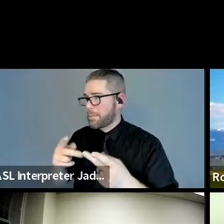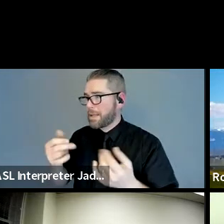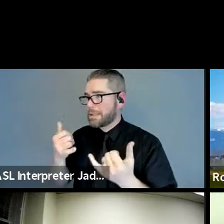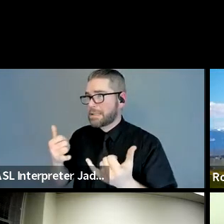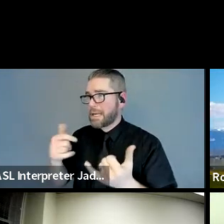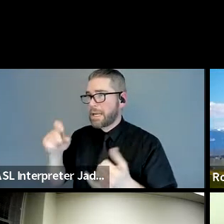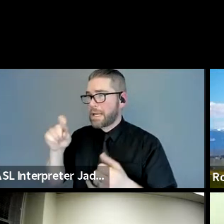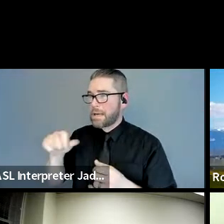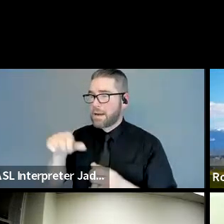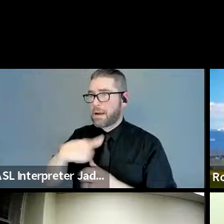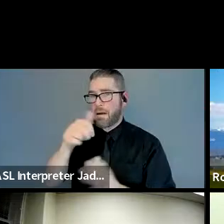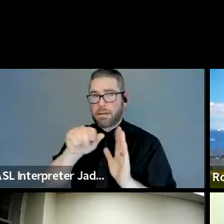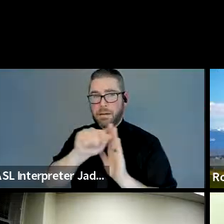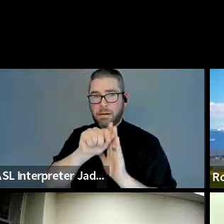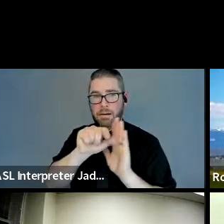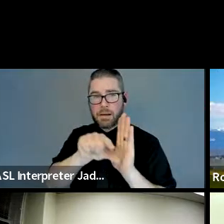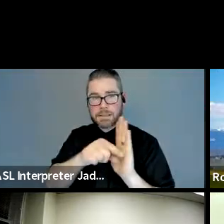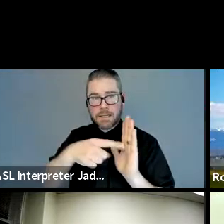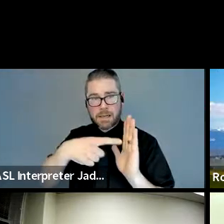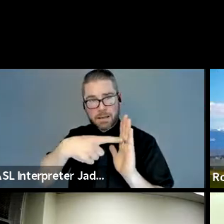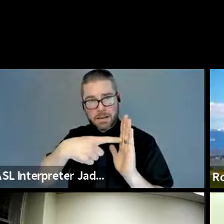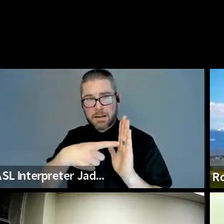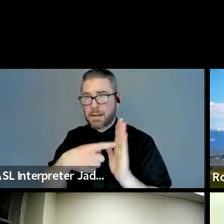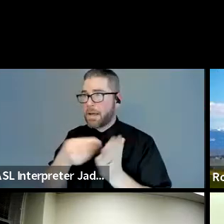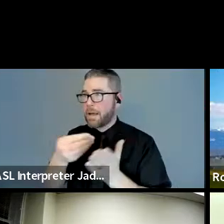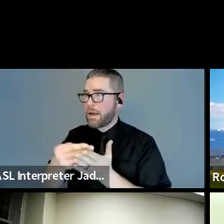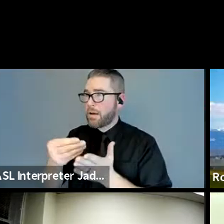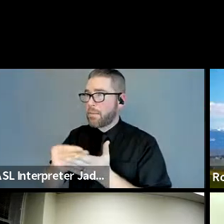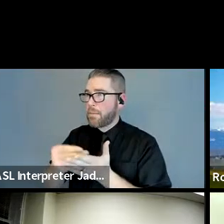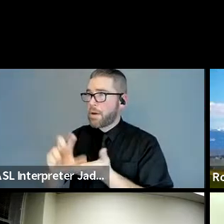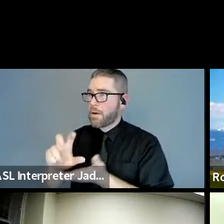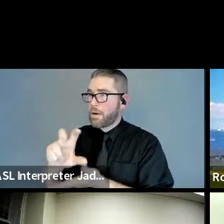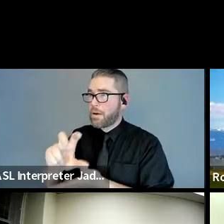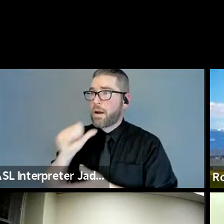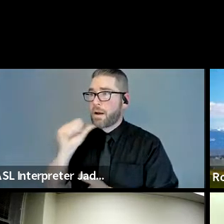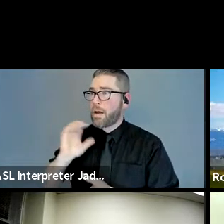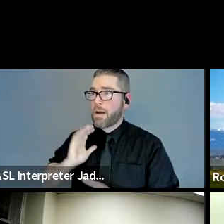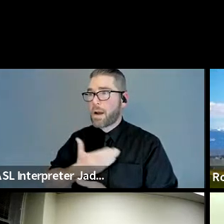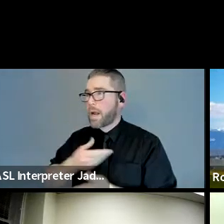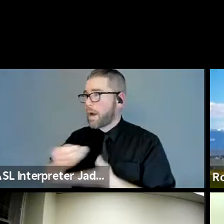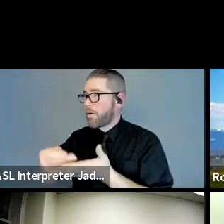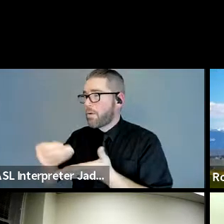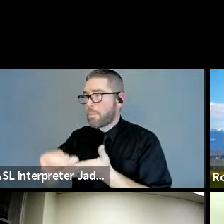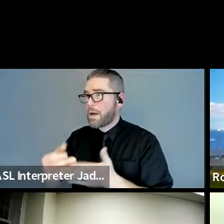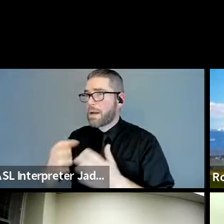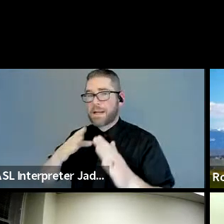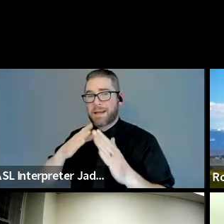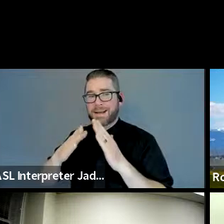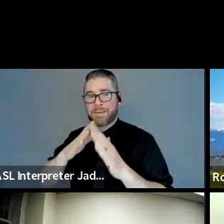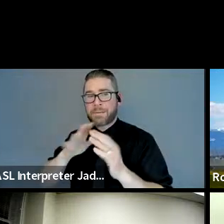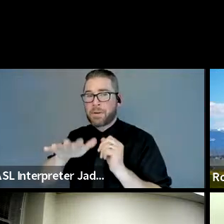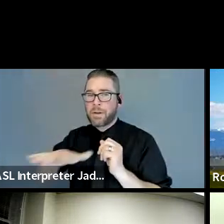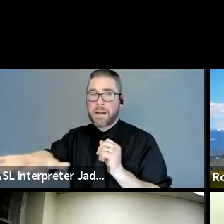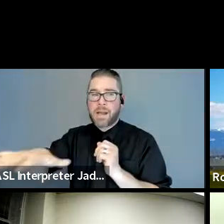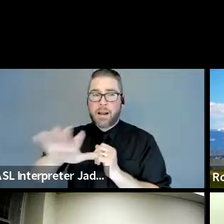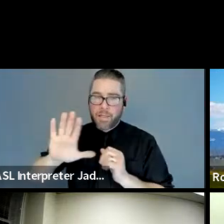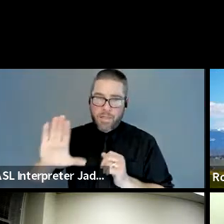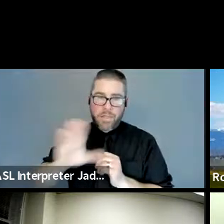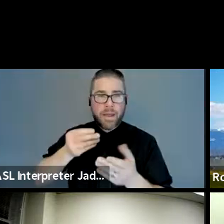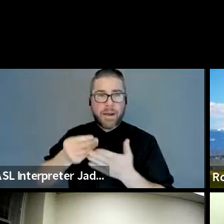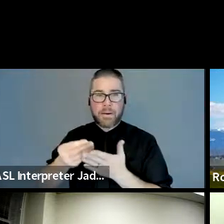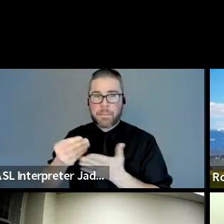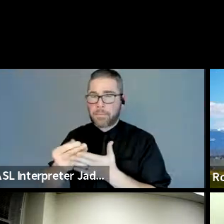done, putting money aside, because it's not our money. It's a community money. We need to put